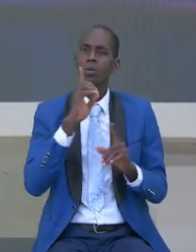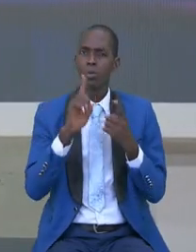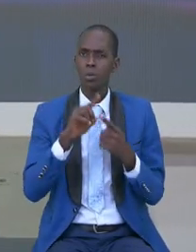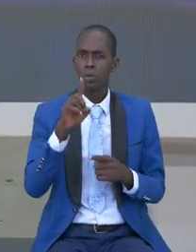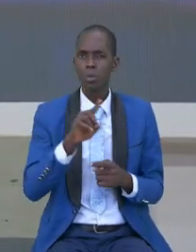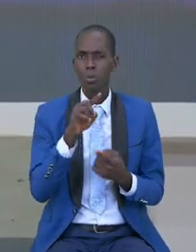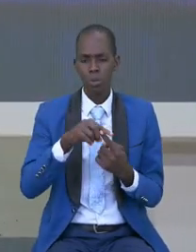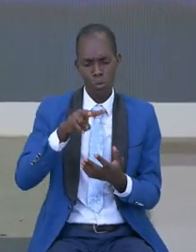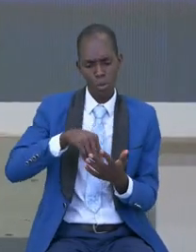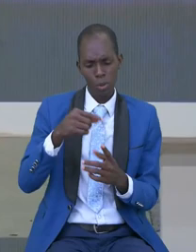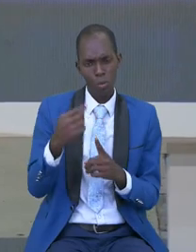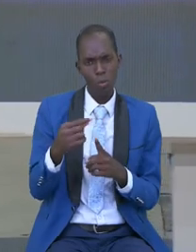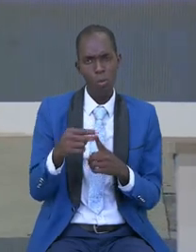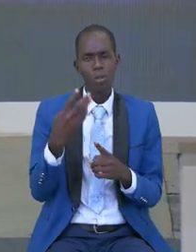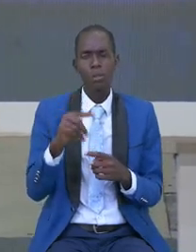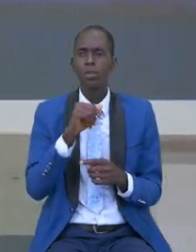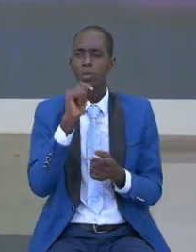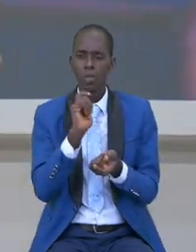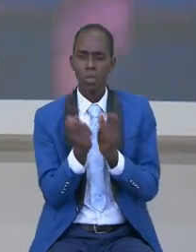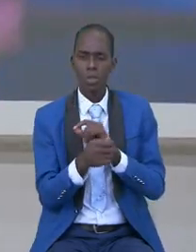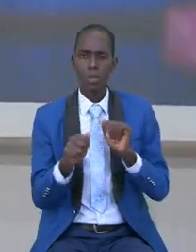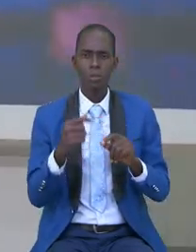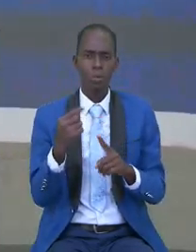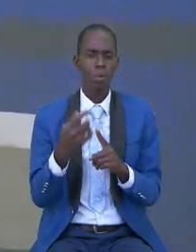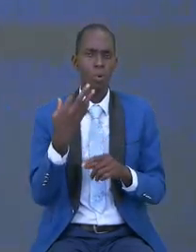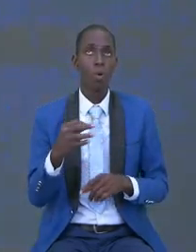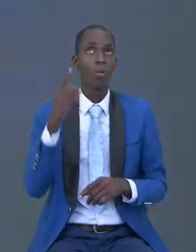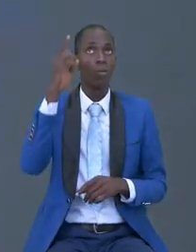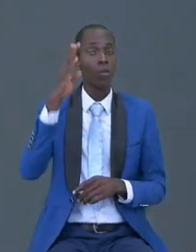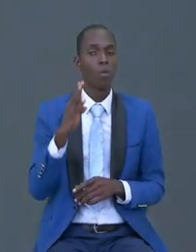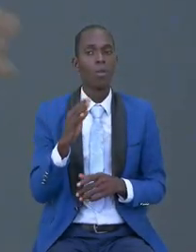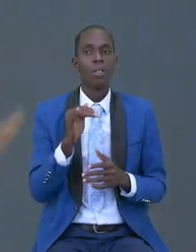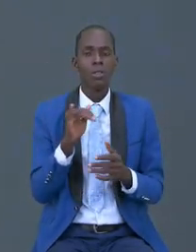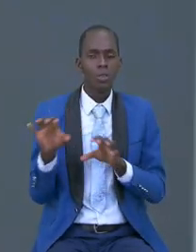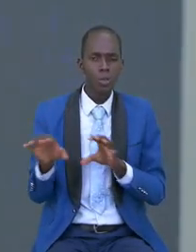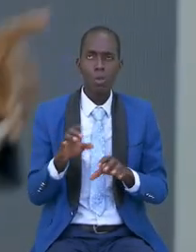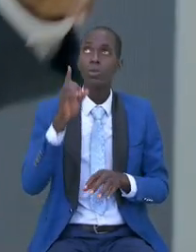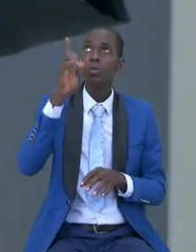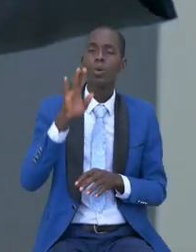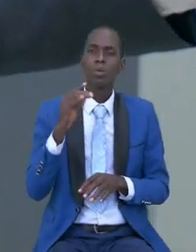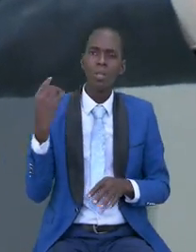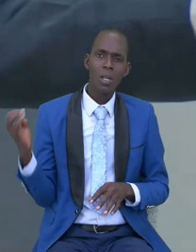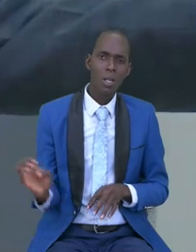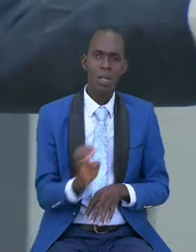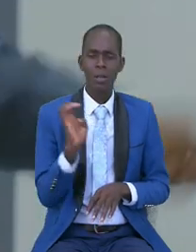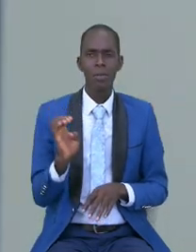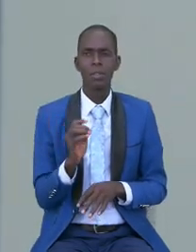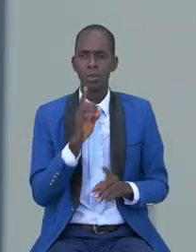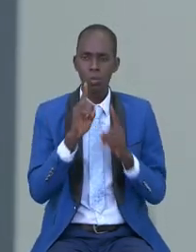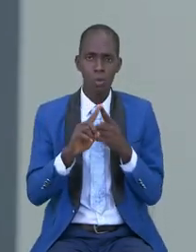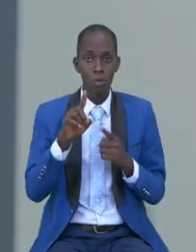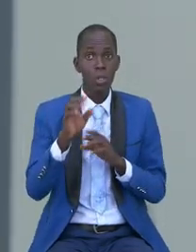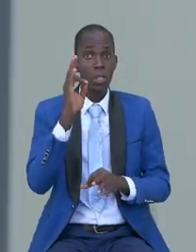the immutable words of the Lord, does God ever speak to you? If he has spoken to